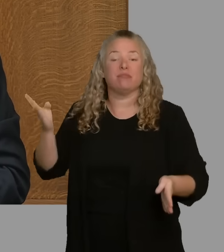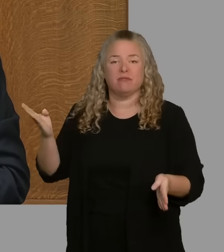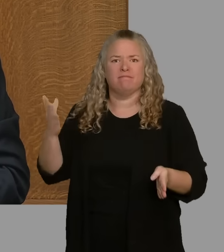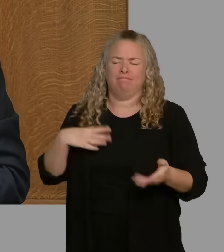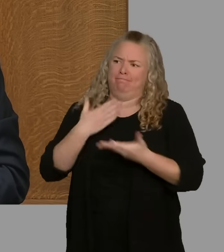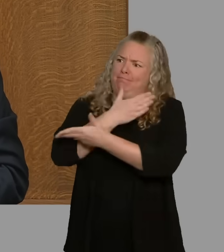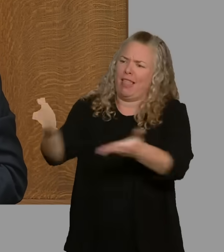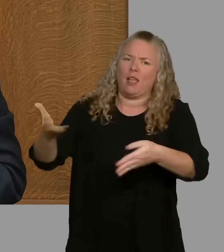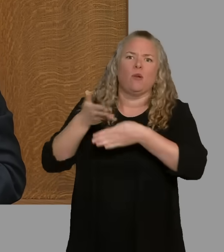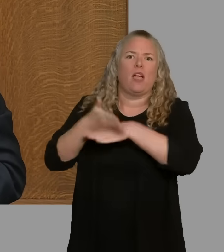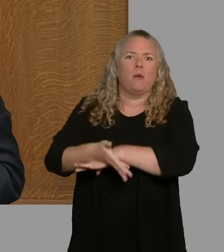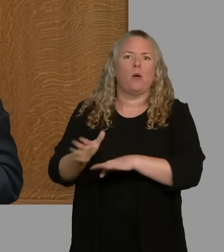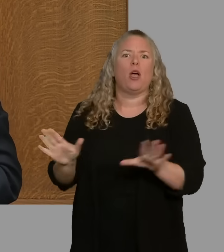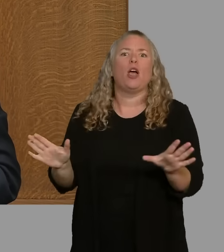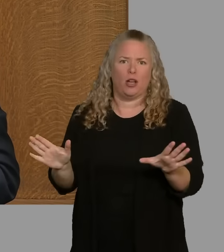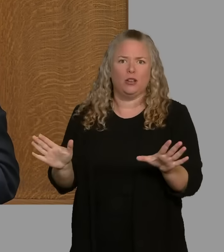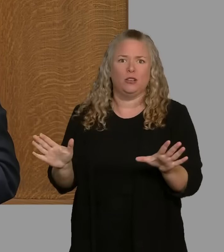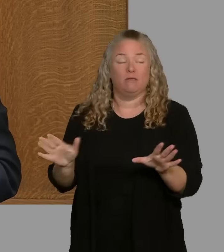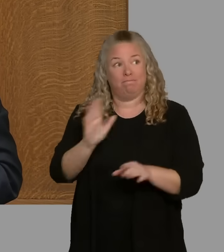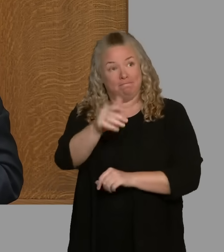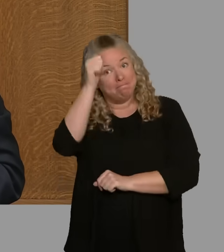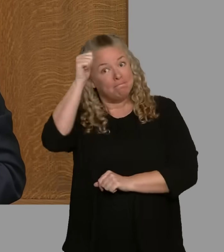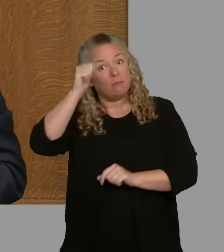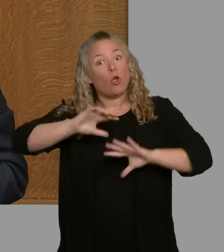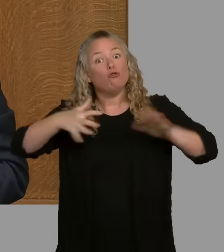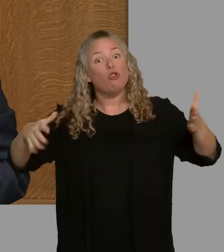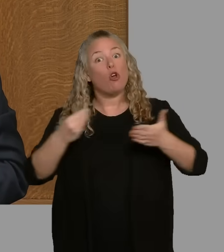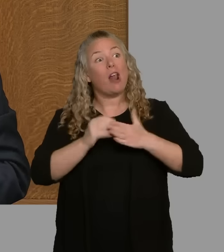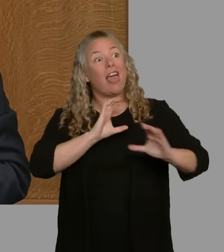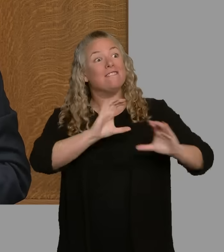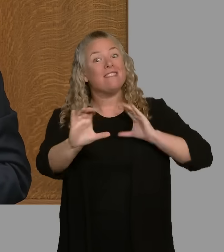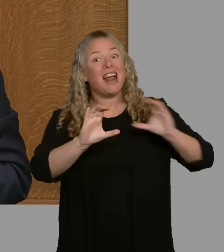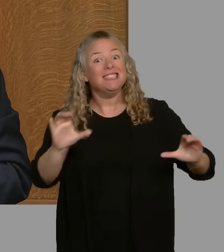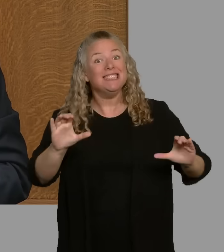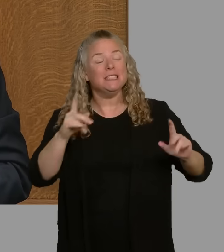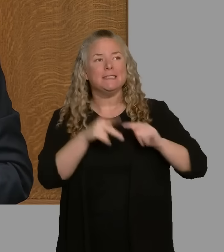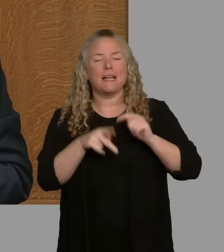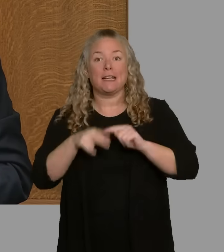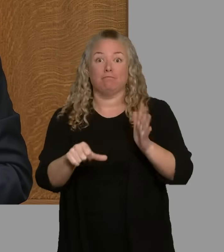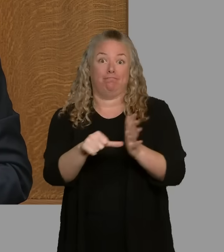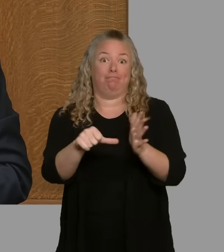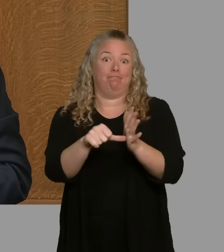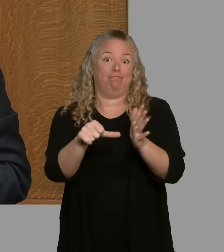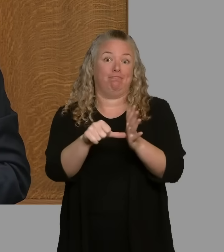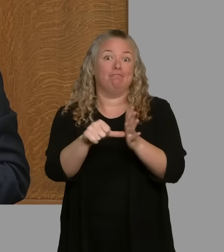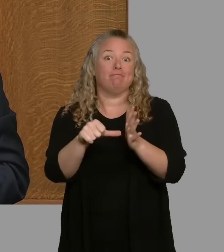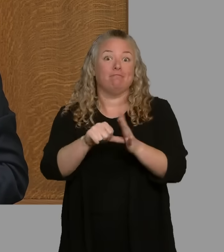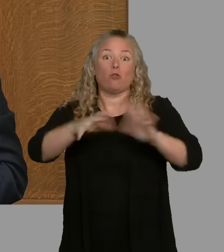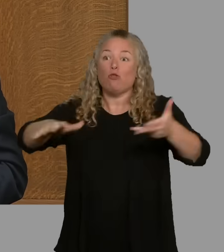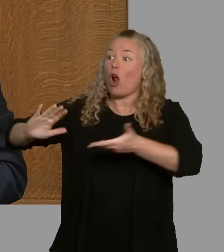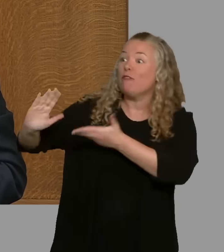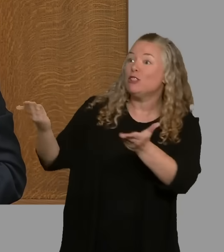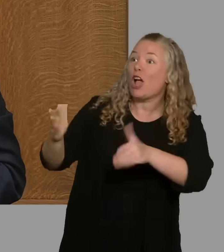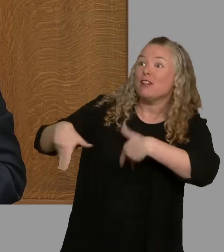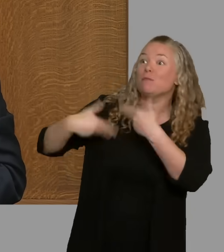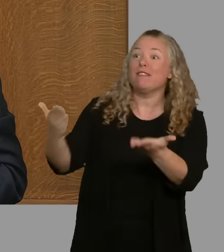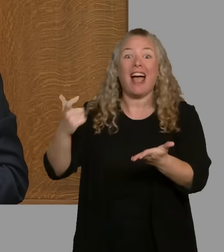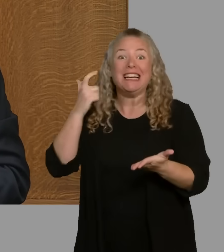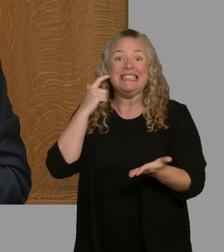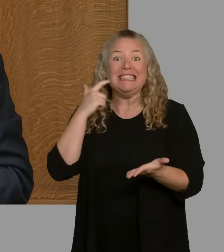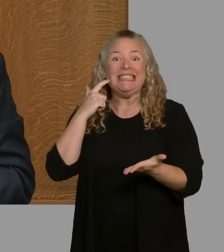Home Office for the senior officials at that fire service and me to meet to discuss the needs of our rural area to ensure